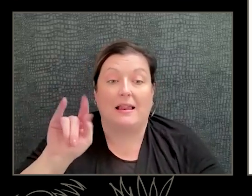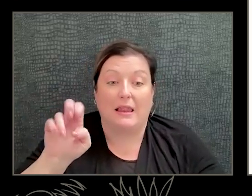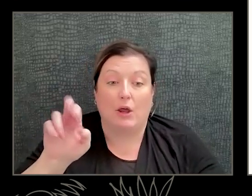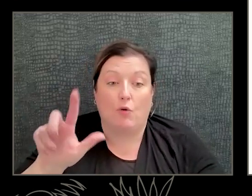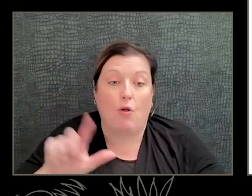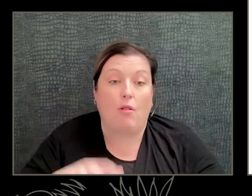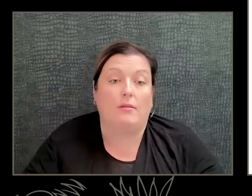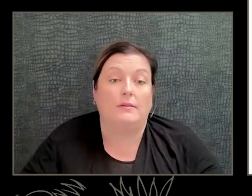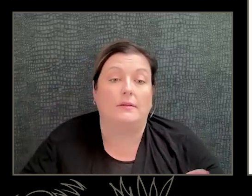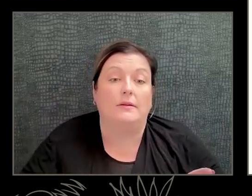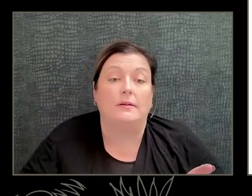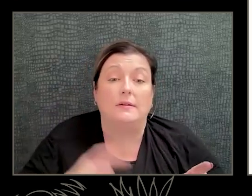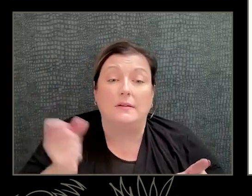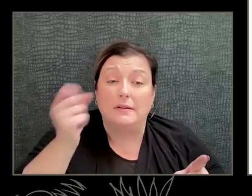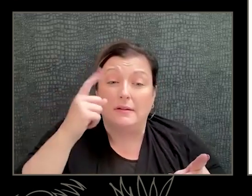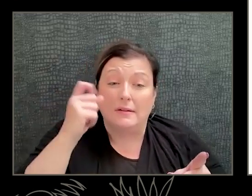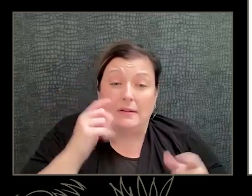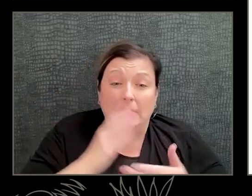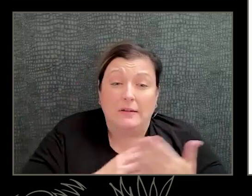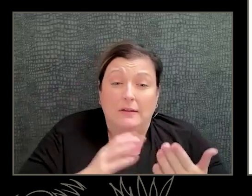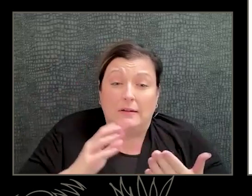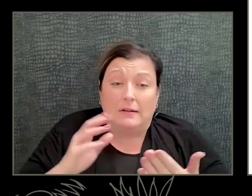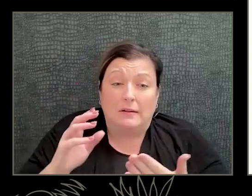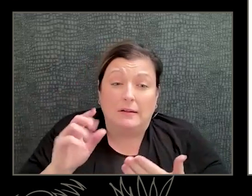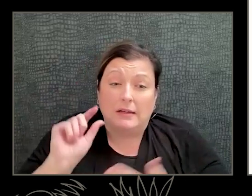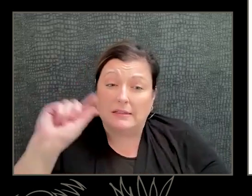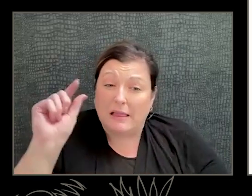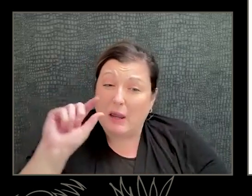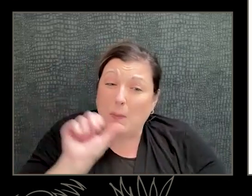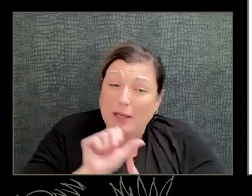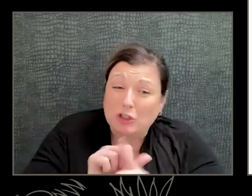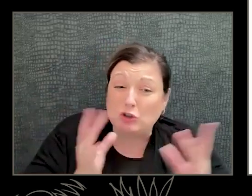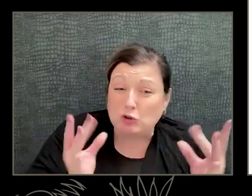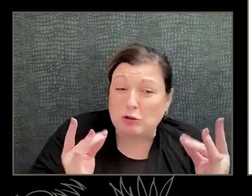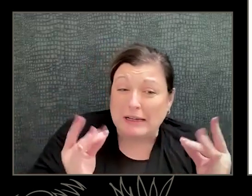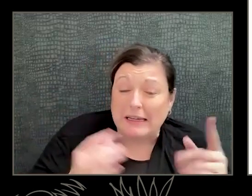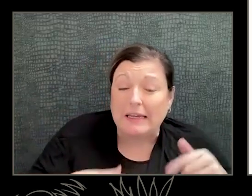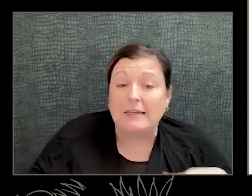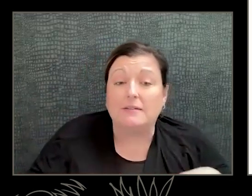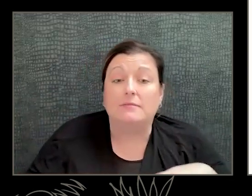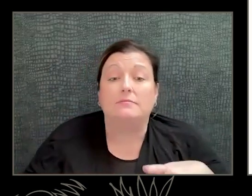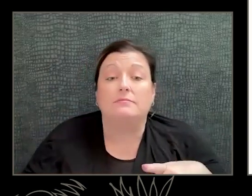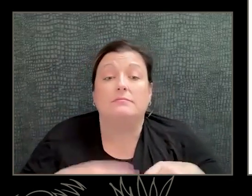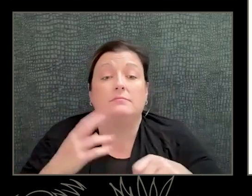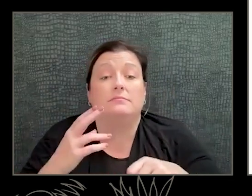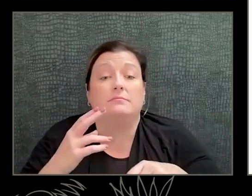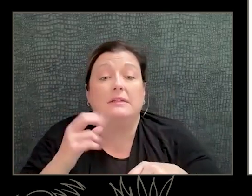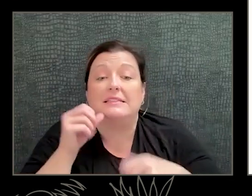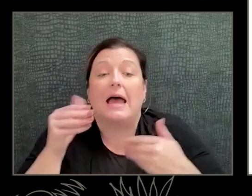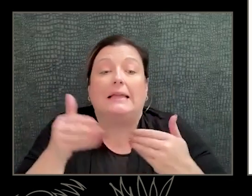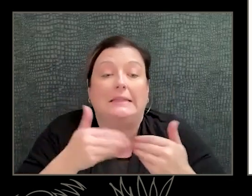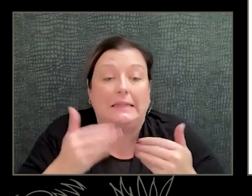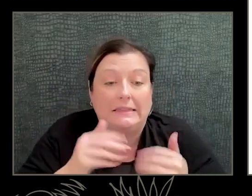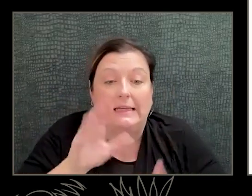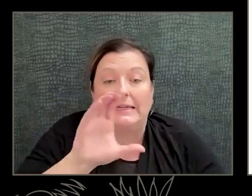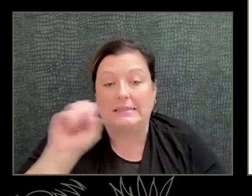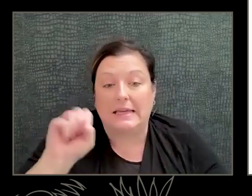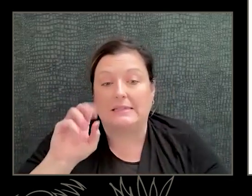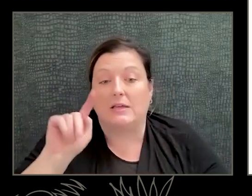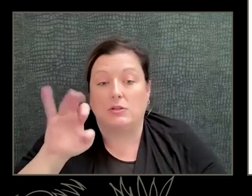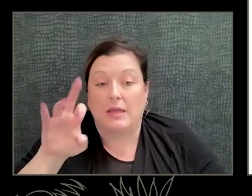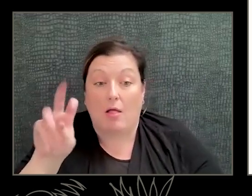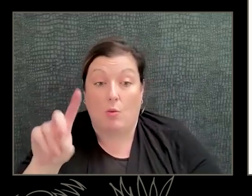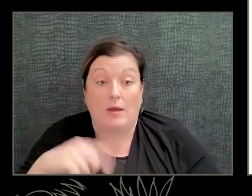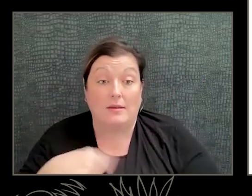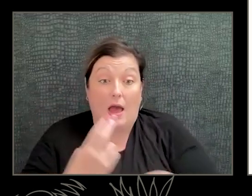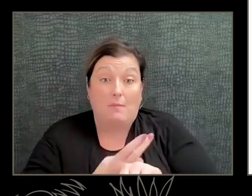It's not as easy to spin up as CSS modules or as Tailwind. I'm using Next.js, and I had to do something like this,